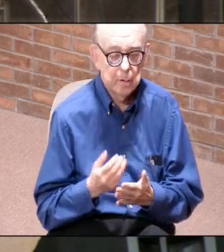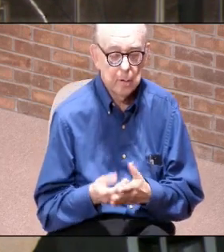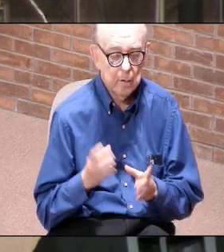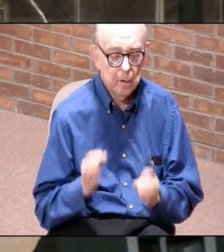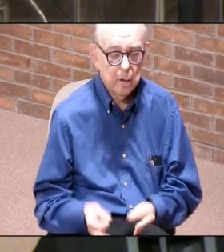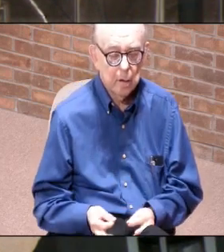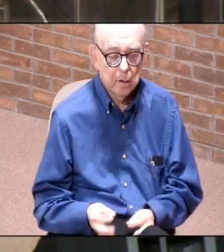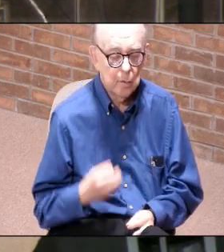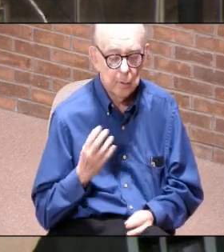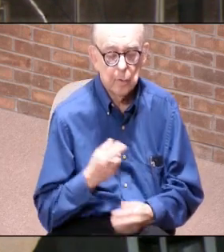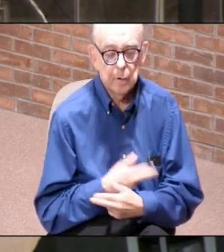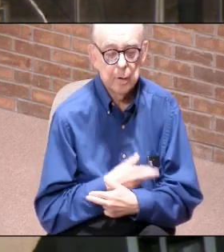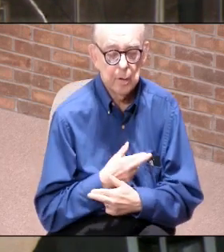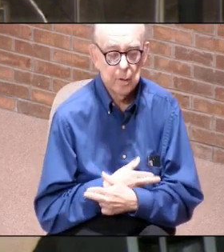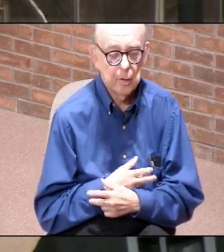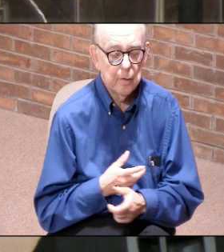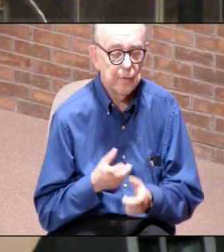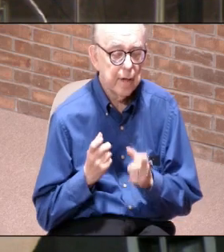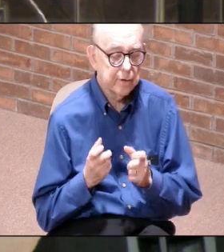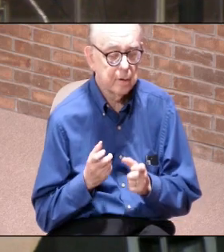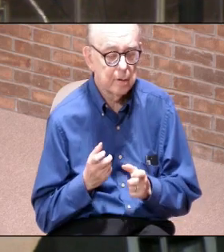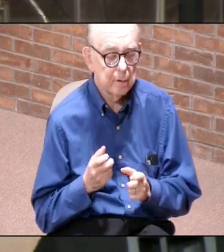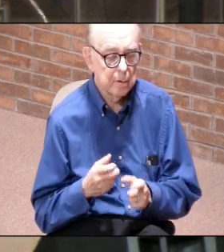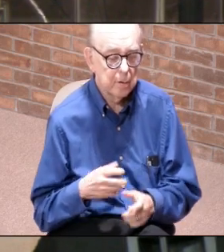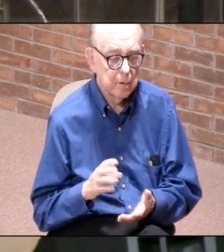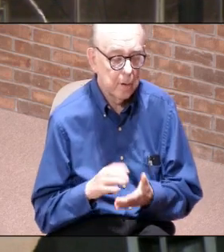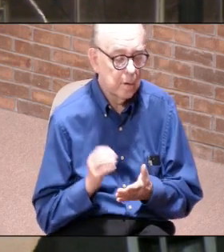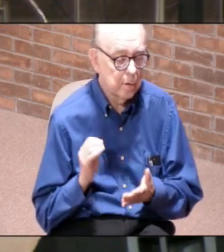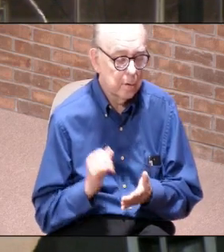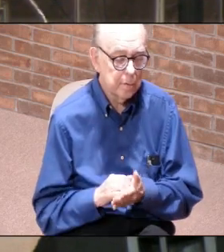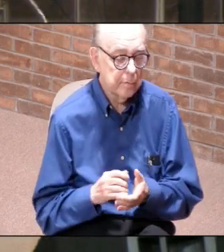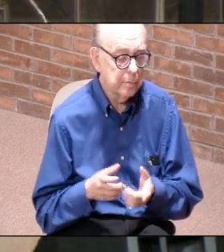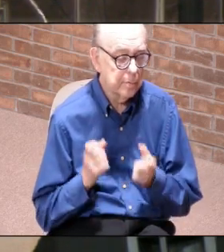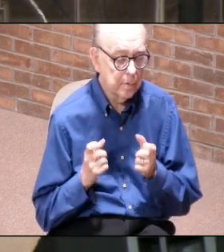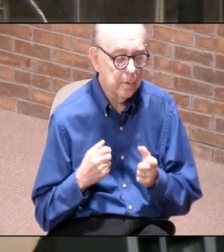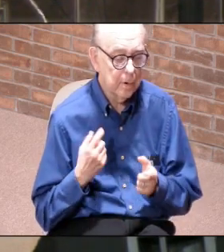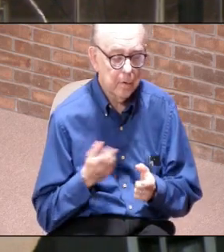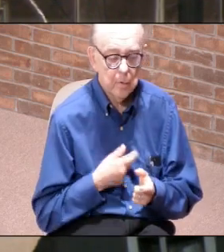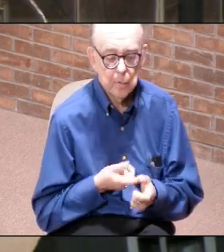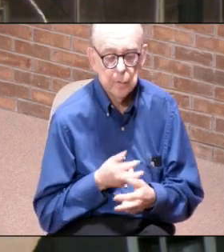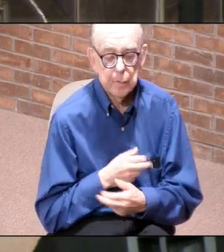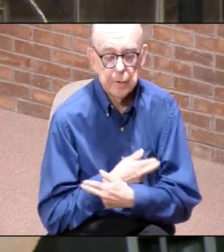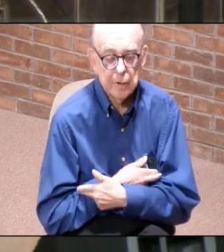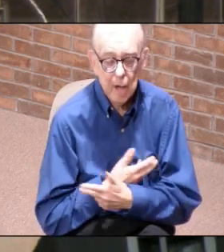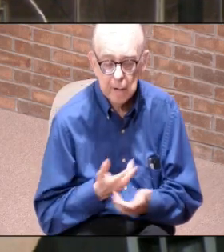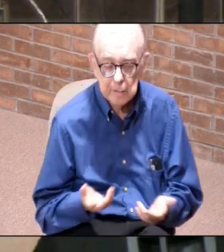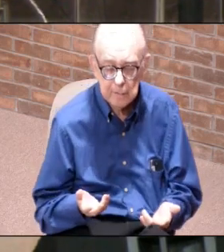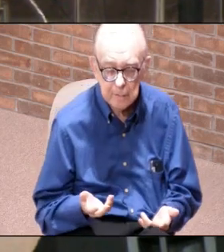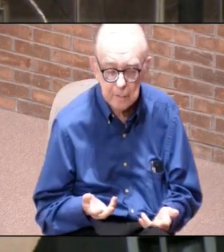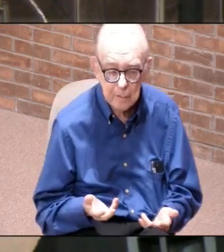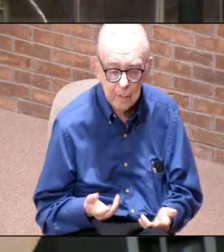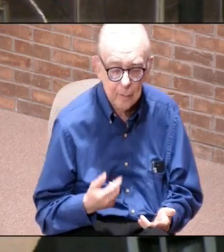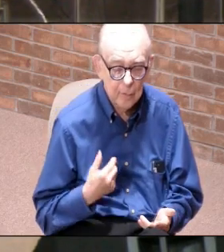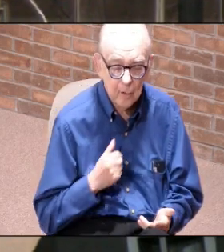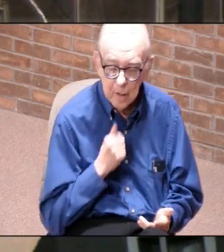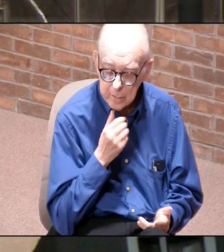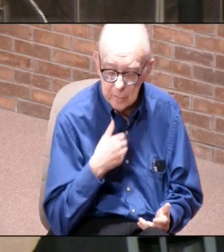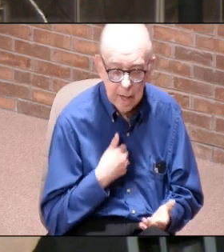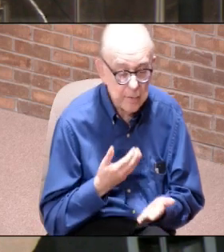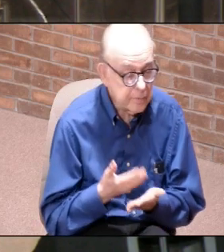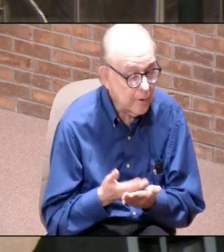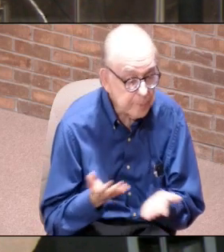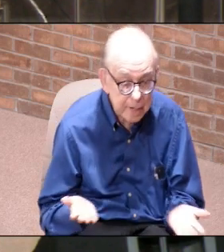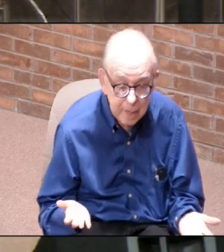decide we're going to retire quicker, we find out that all of a sudden when we retire, we don't have enough